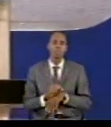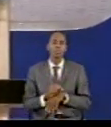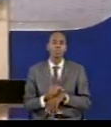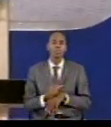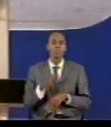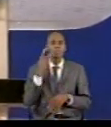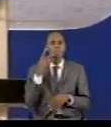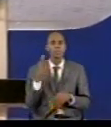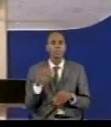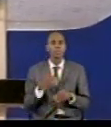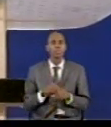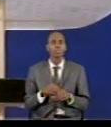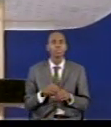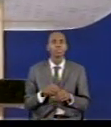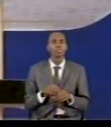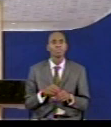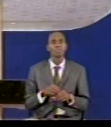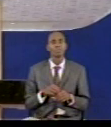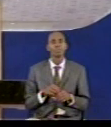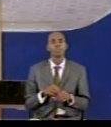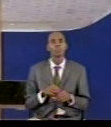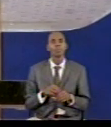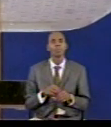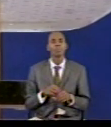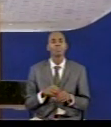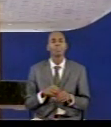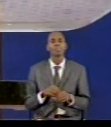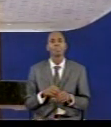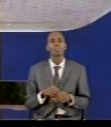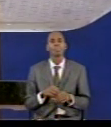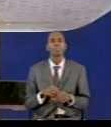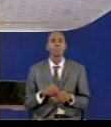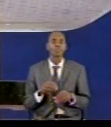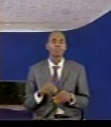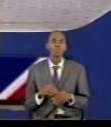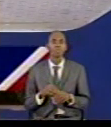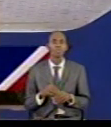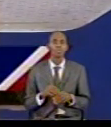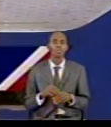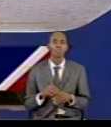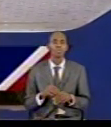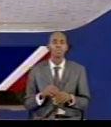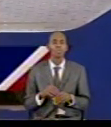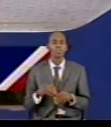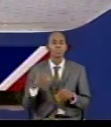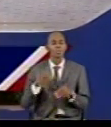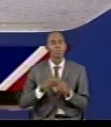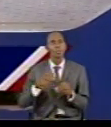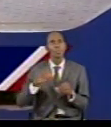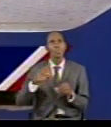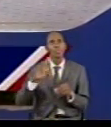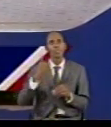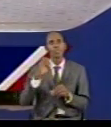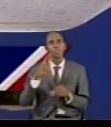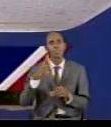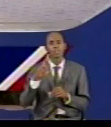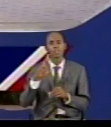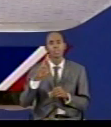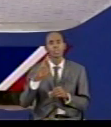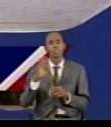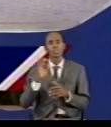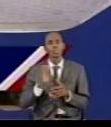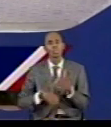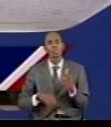in 1 Corinthians chapter 15, Reading from verse 2, 1